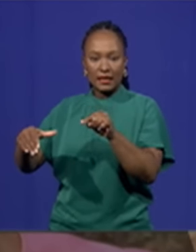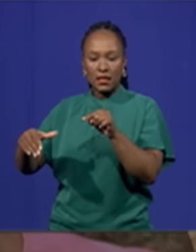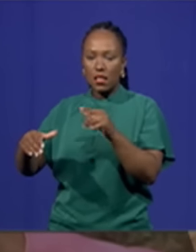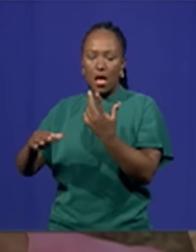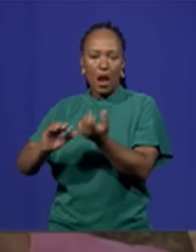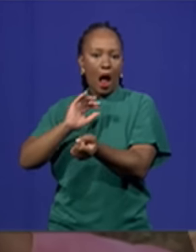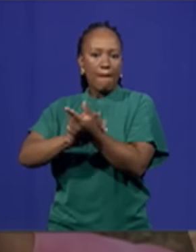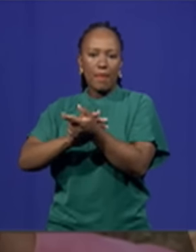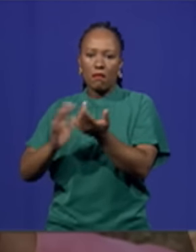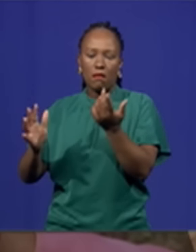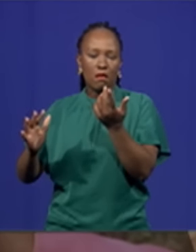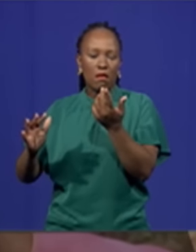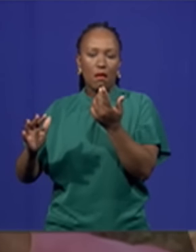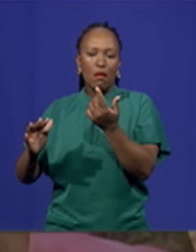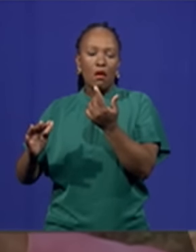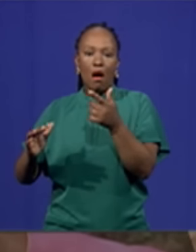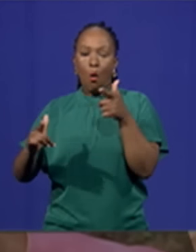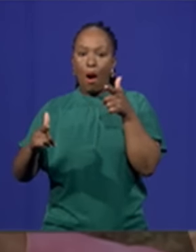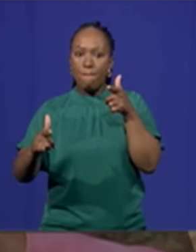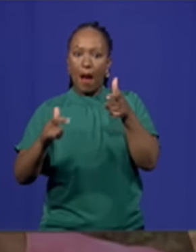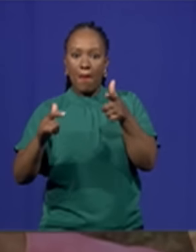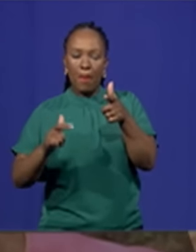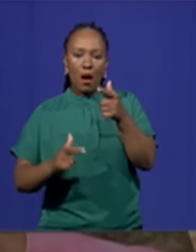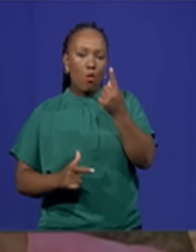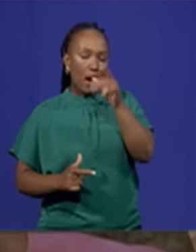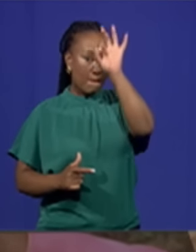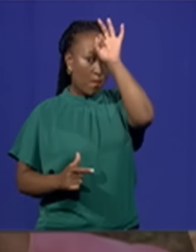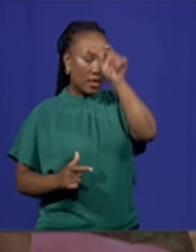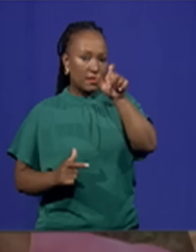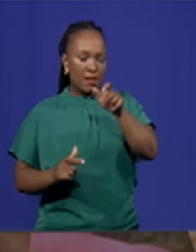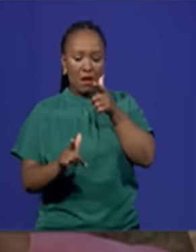shooting that happened where one of the police officers was shot, and that's when the